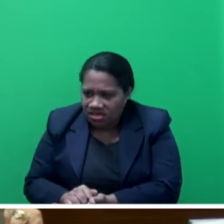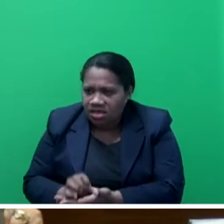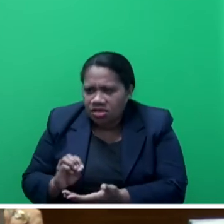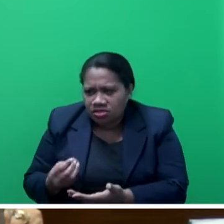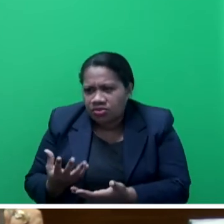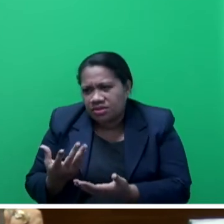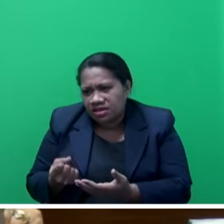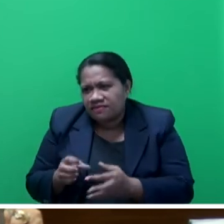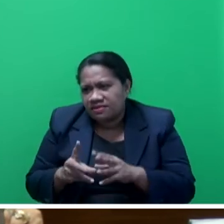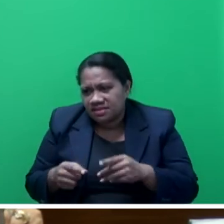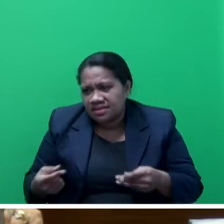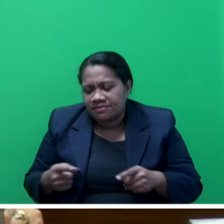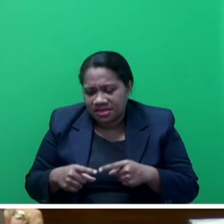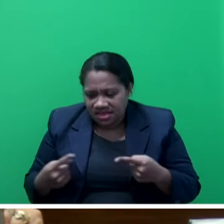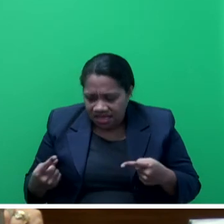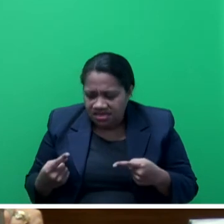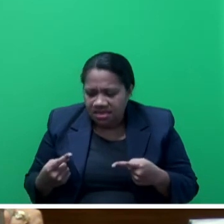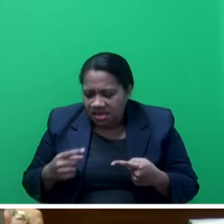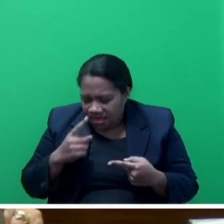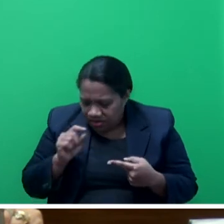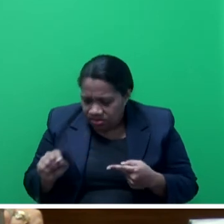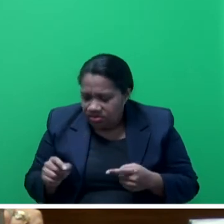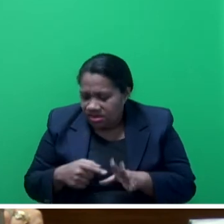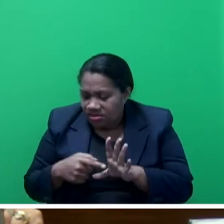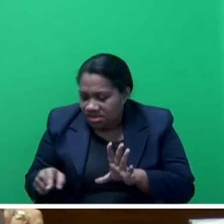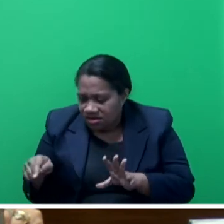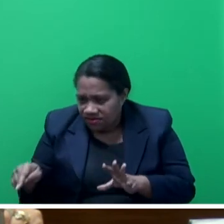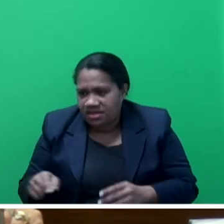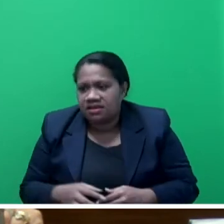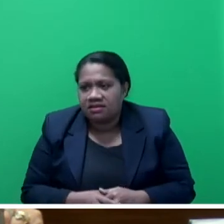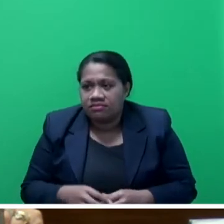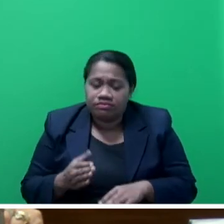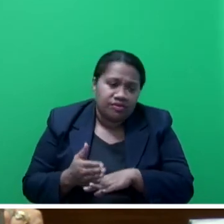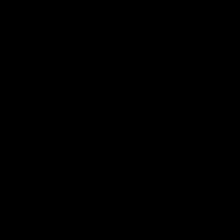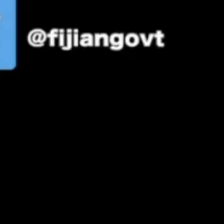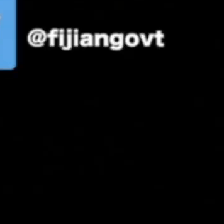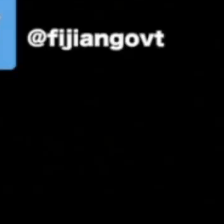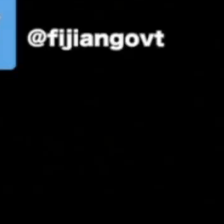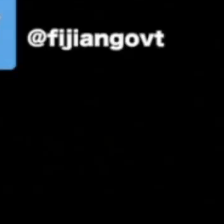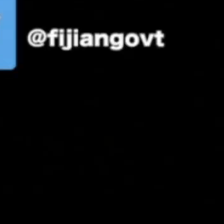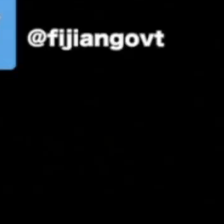also falls outside that they give an undertaking before we go in and partner with them. Thank you.